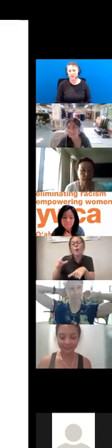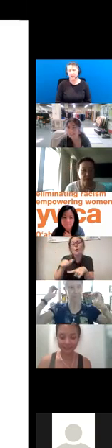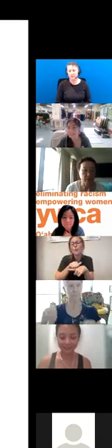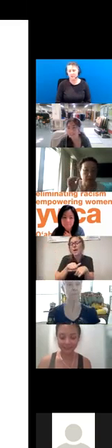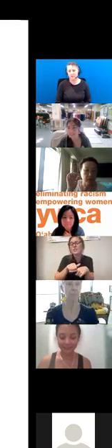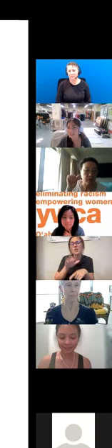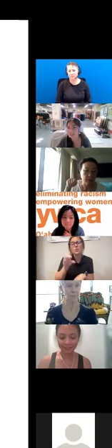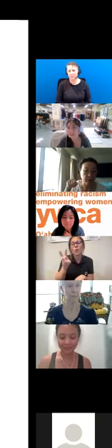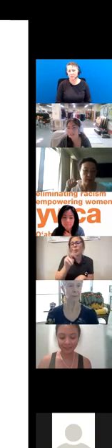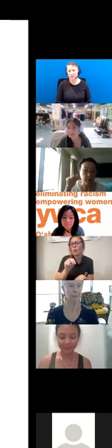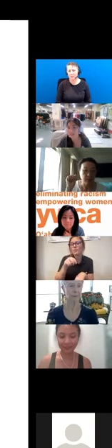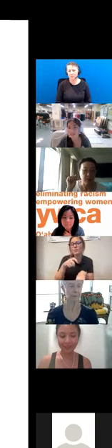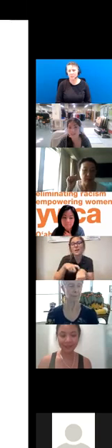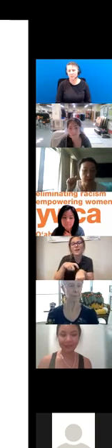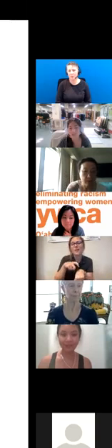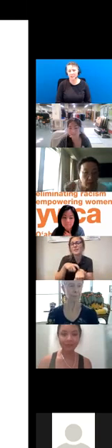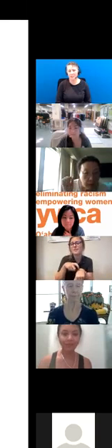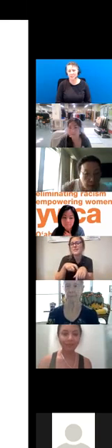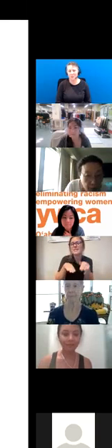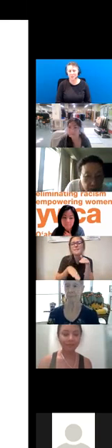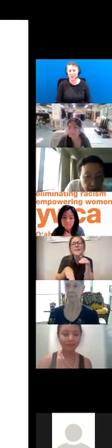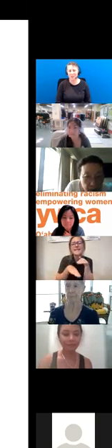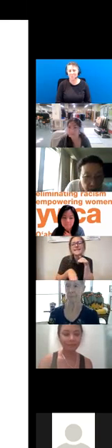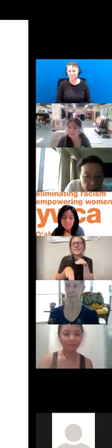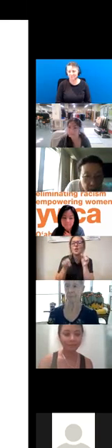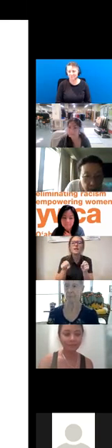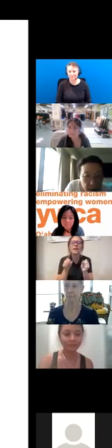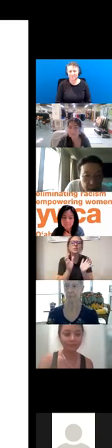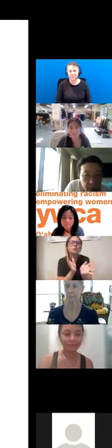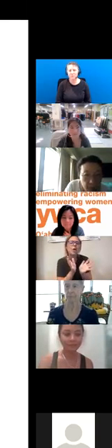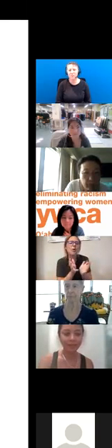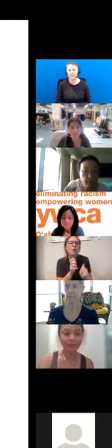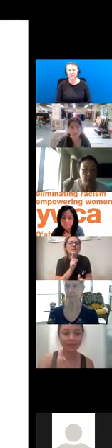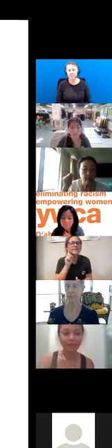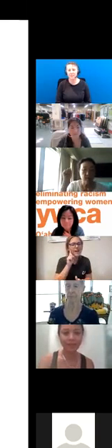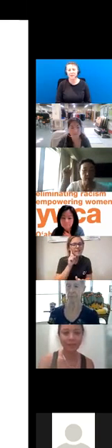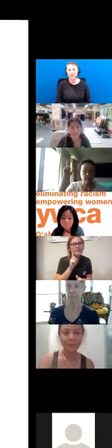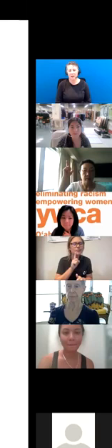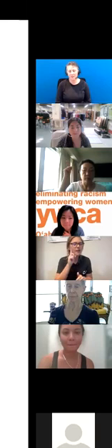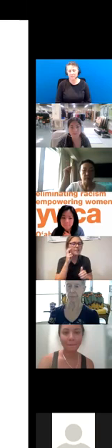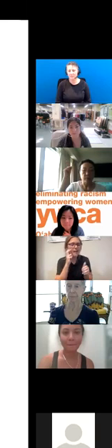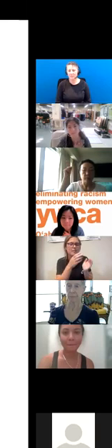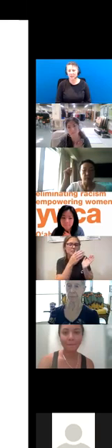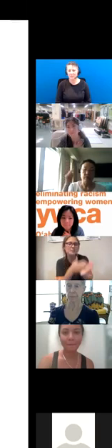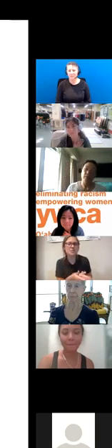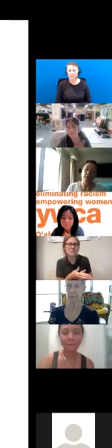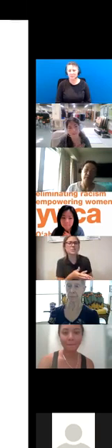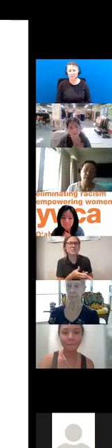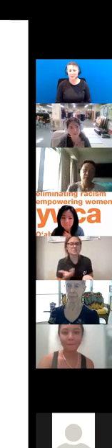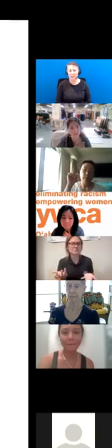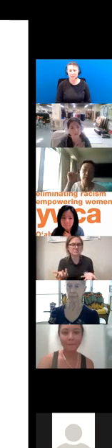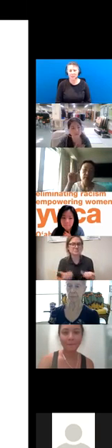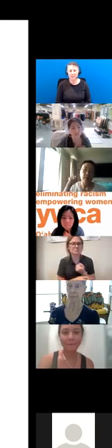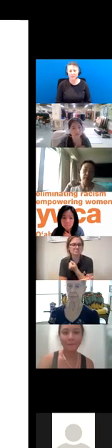up, posted up, or you can practice on your own time. These are just basic signs